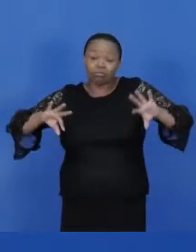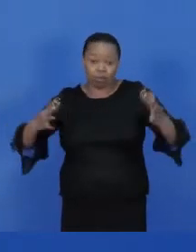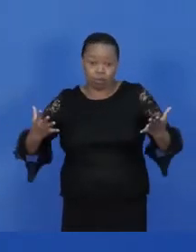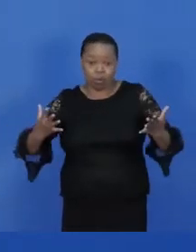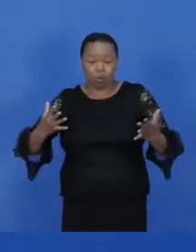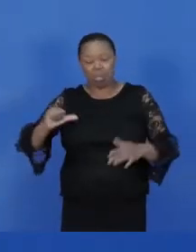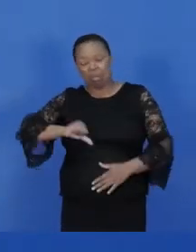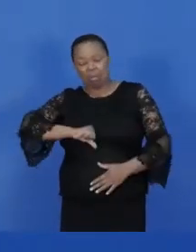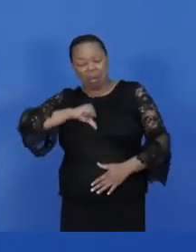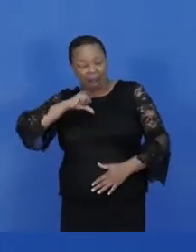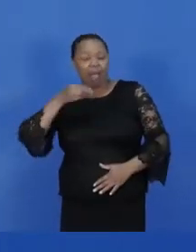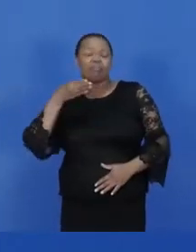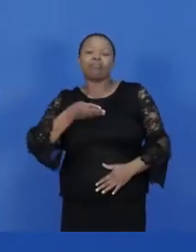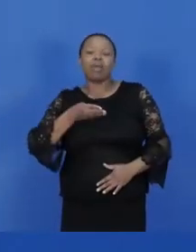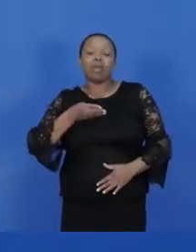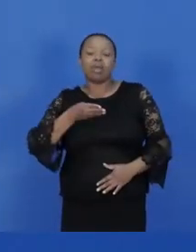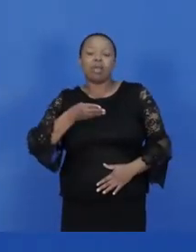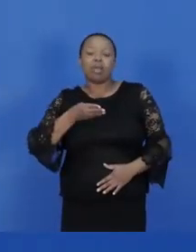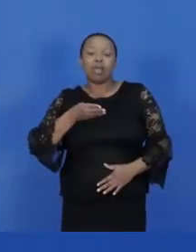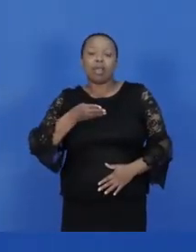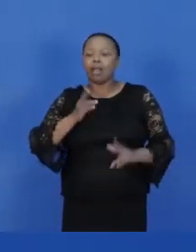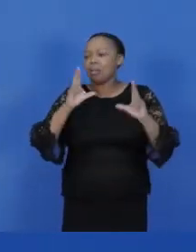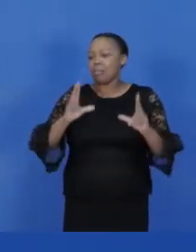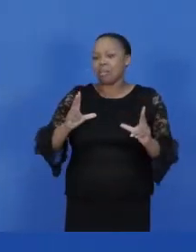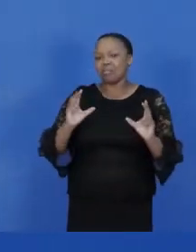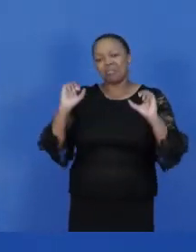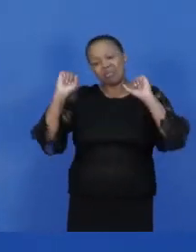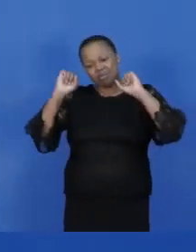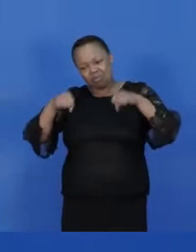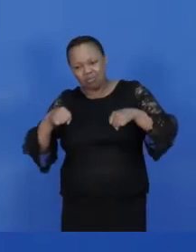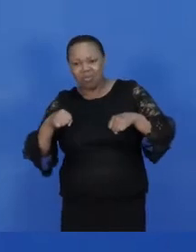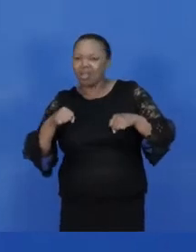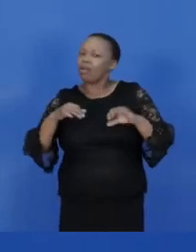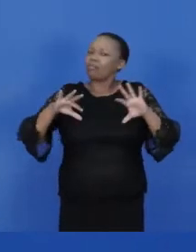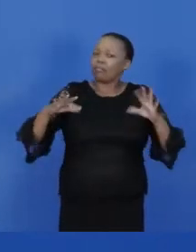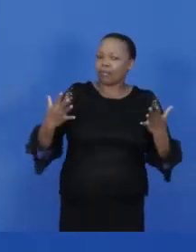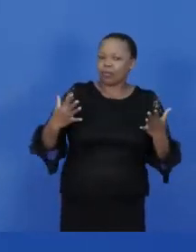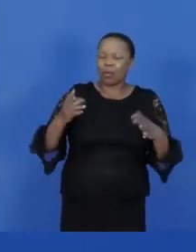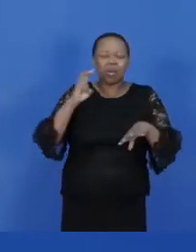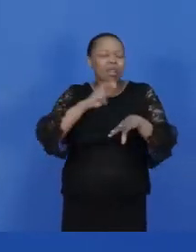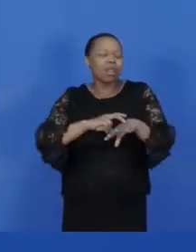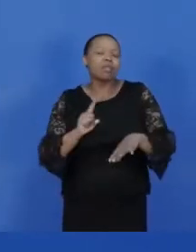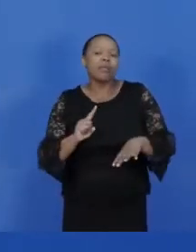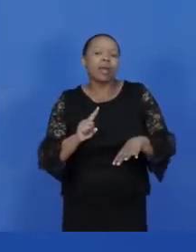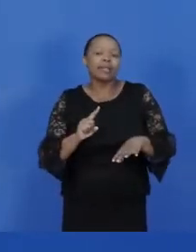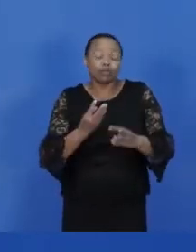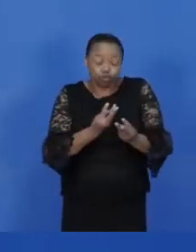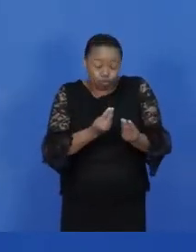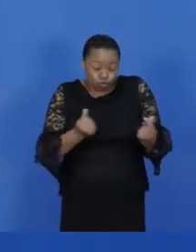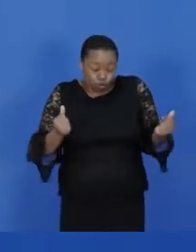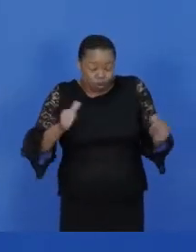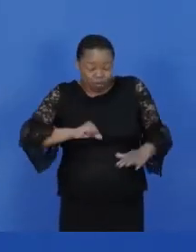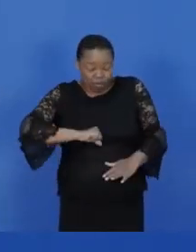causes quarrels, because everybody wants to be right. No one is willing to submit to another. And so you need to begin to